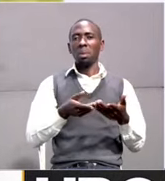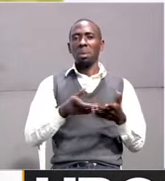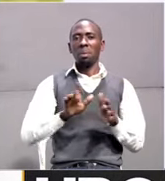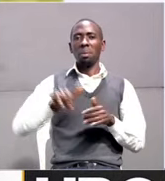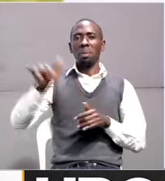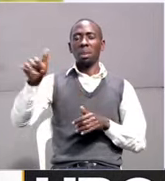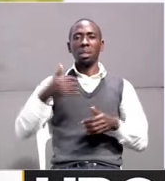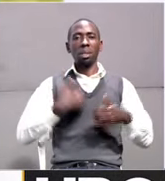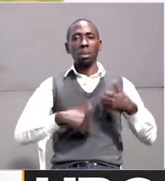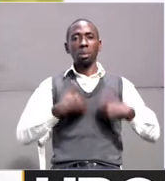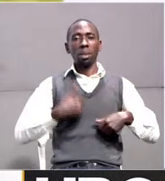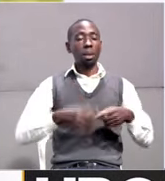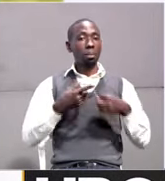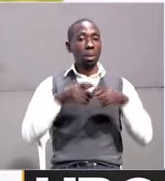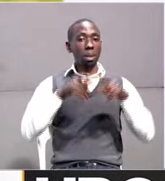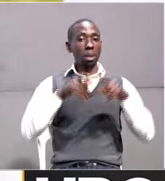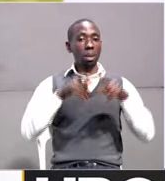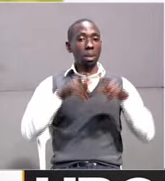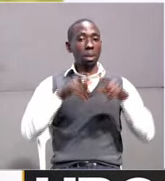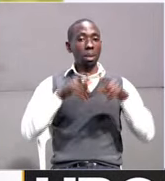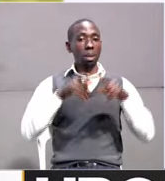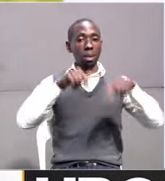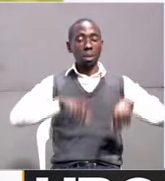Here in Uganda, we have got almost everything.